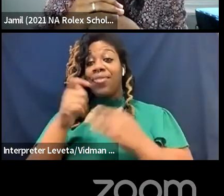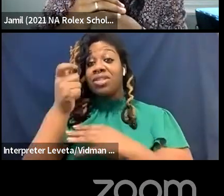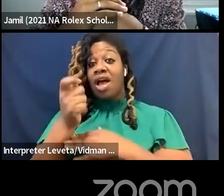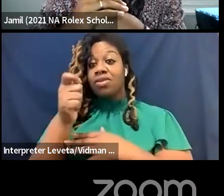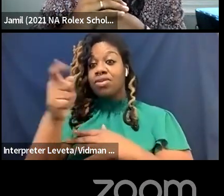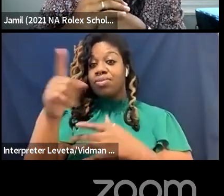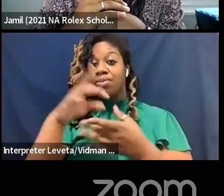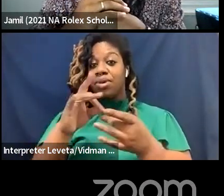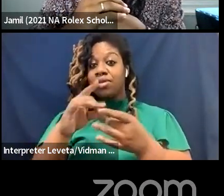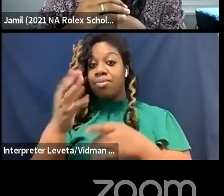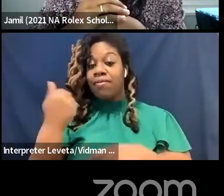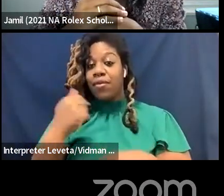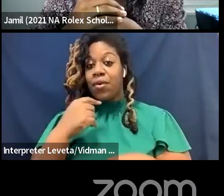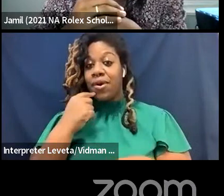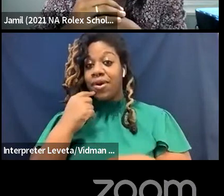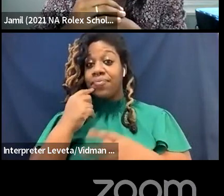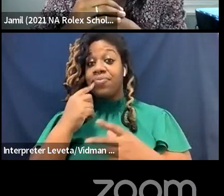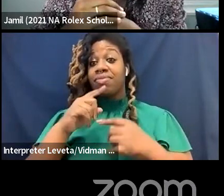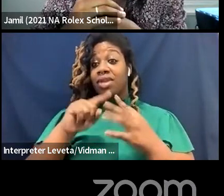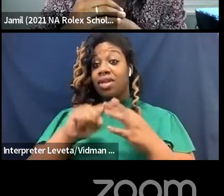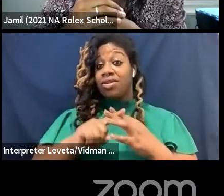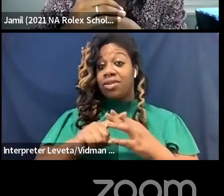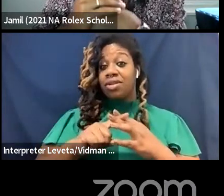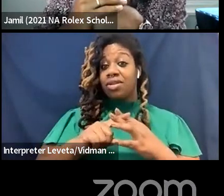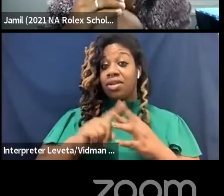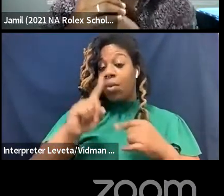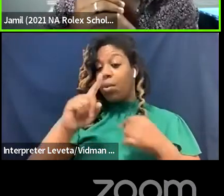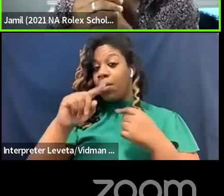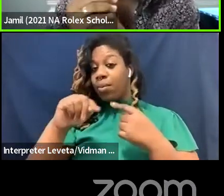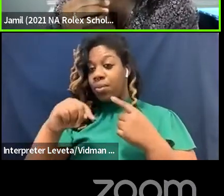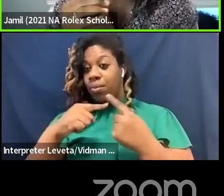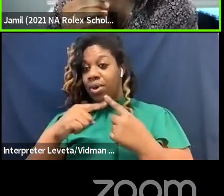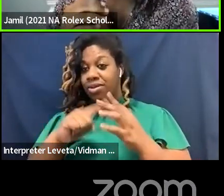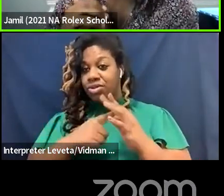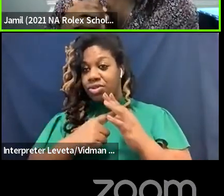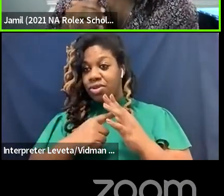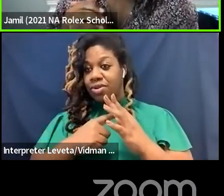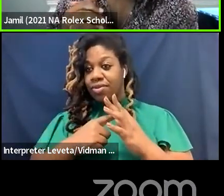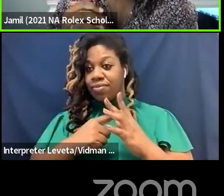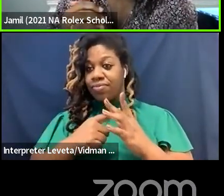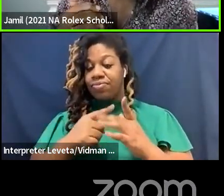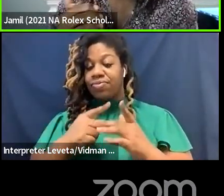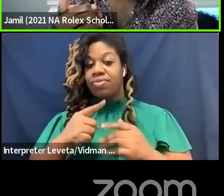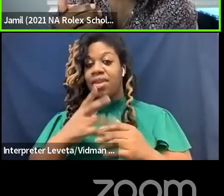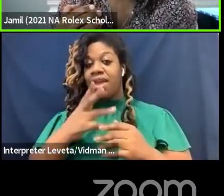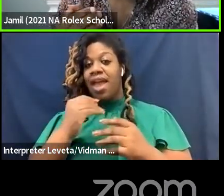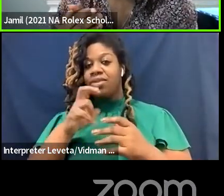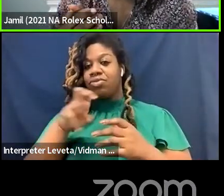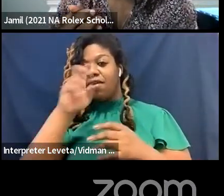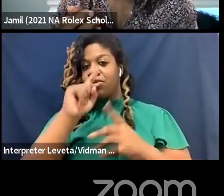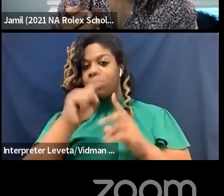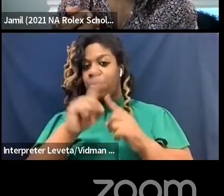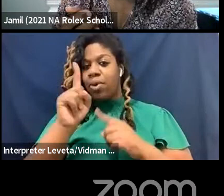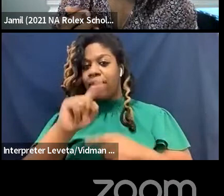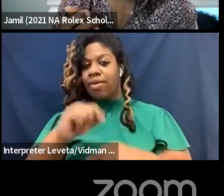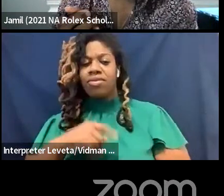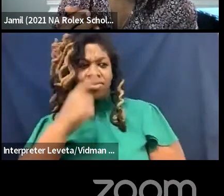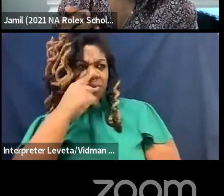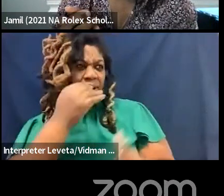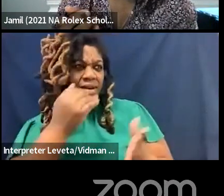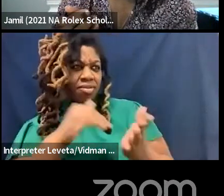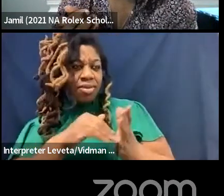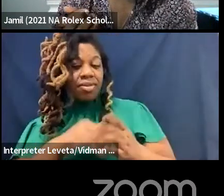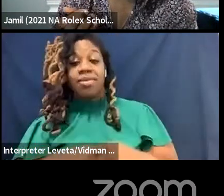When does it start, and where will you be traveling or studying? I'm sorry, can you repeat that? They want to know more about the Rolex